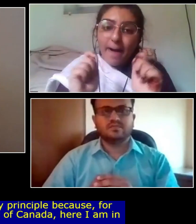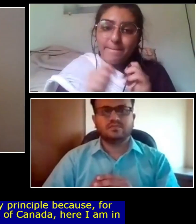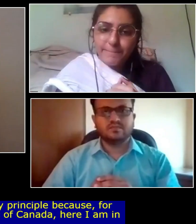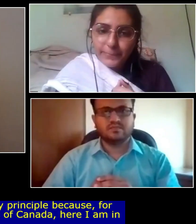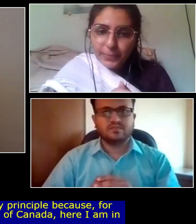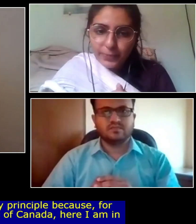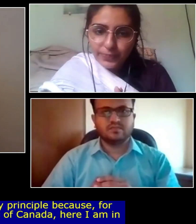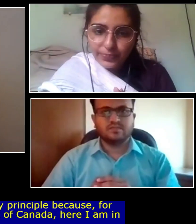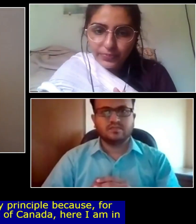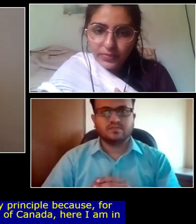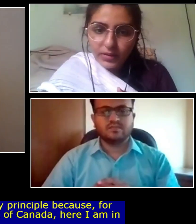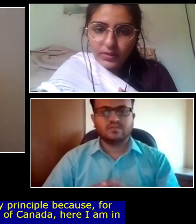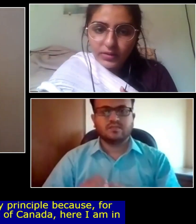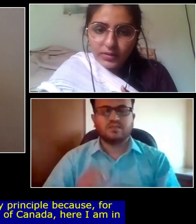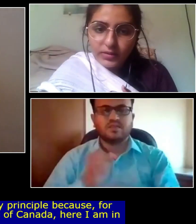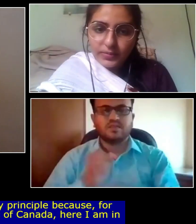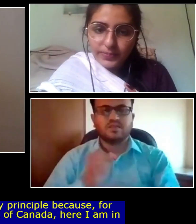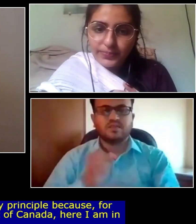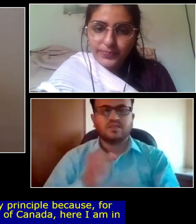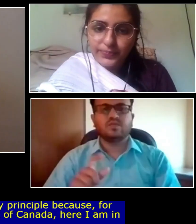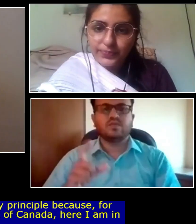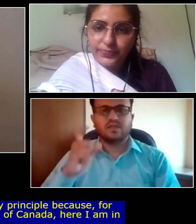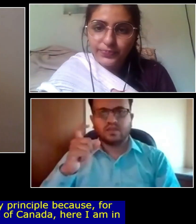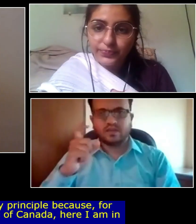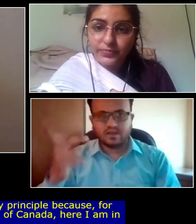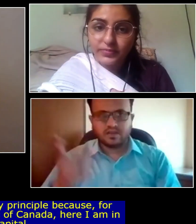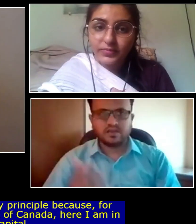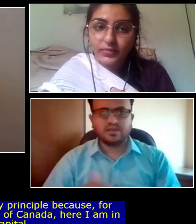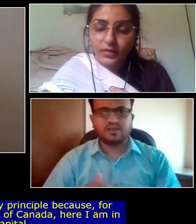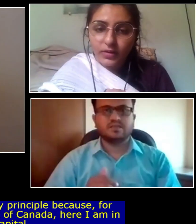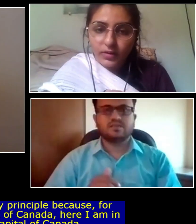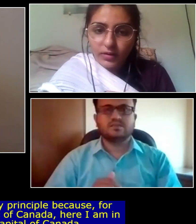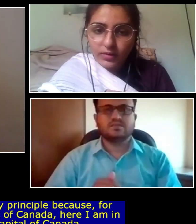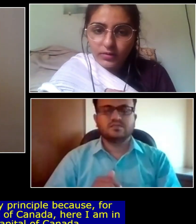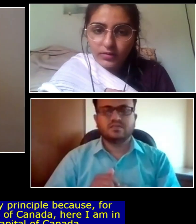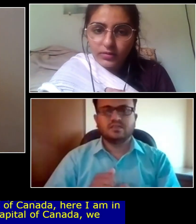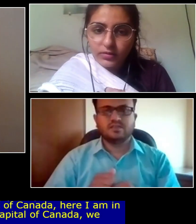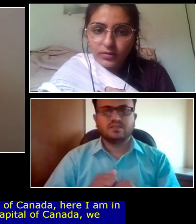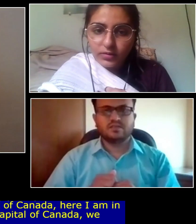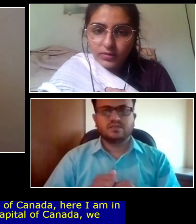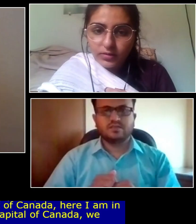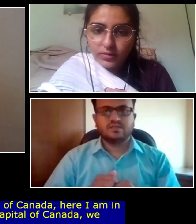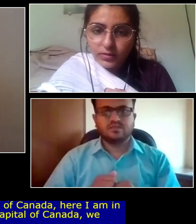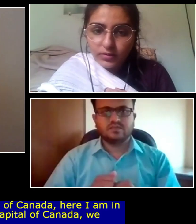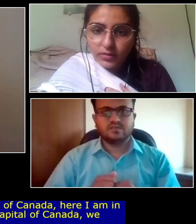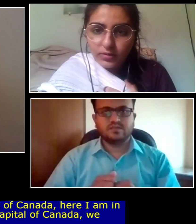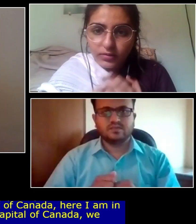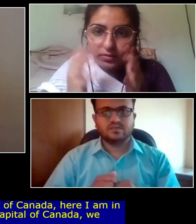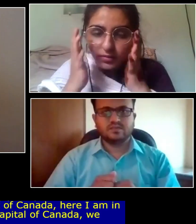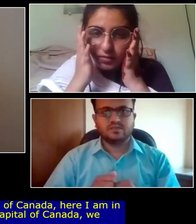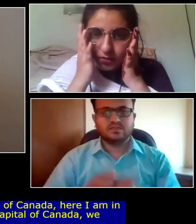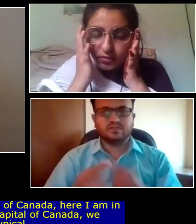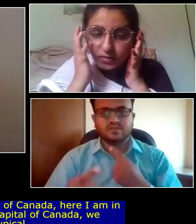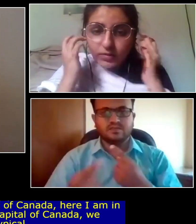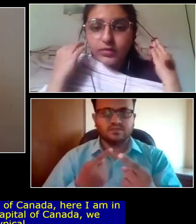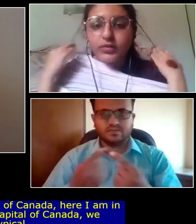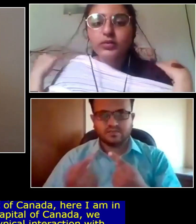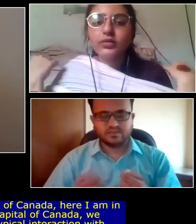nation's capital of Canada, we were able to drive down the cost of a typical interaction with the